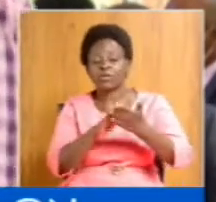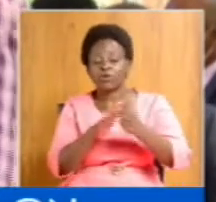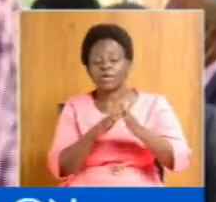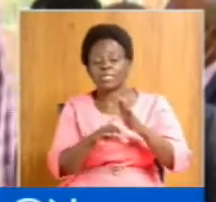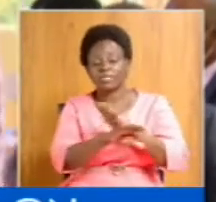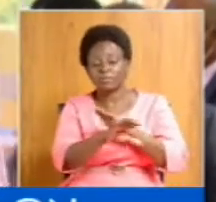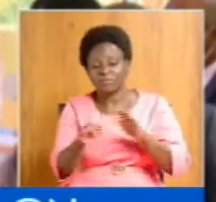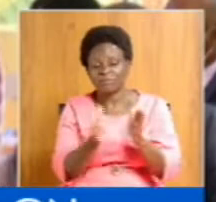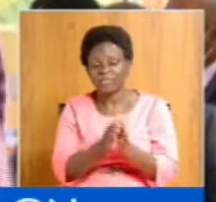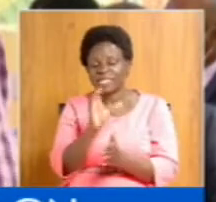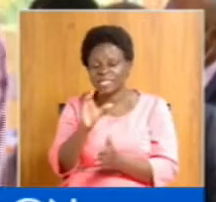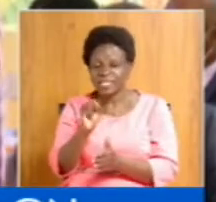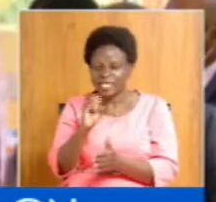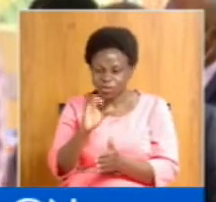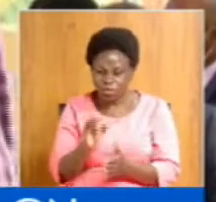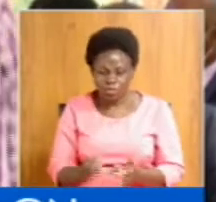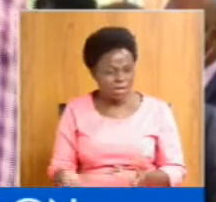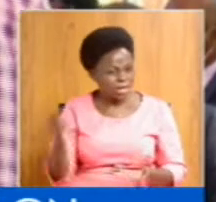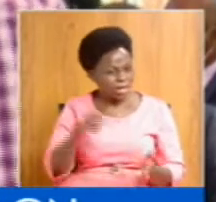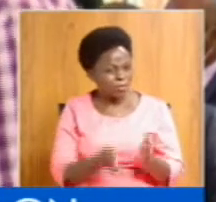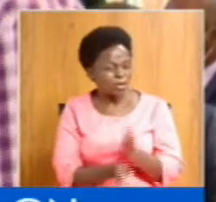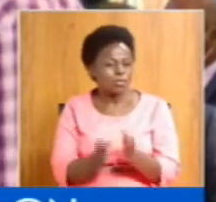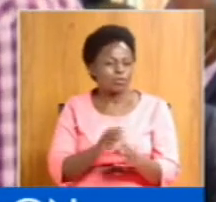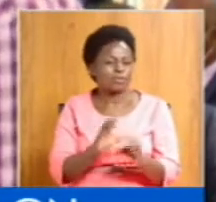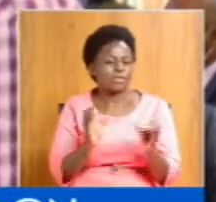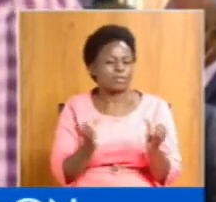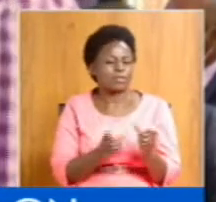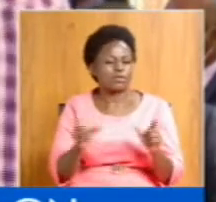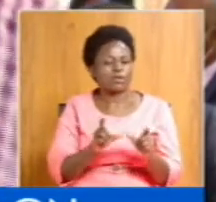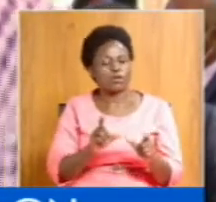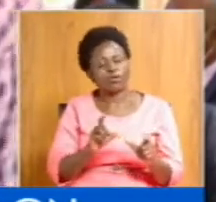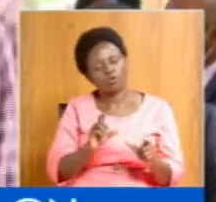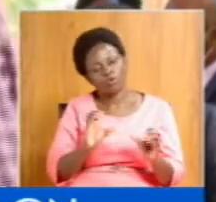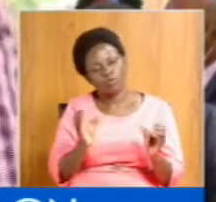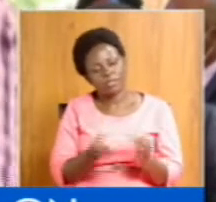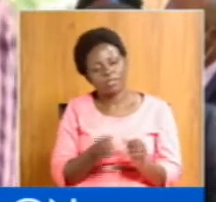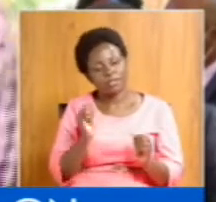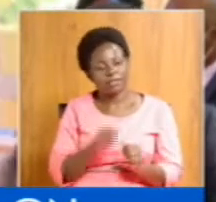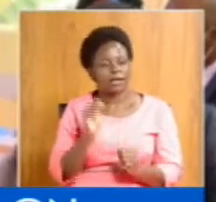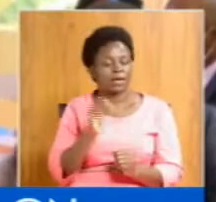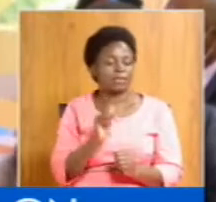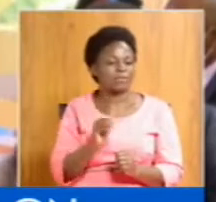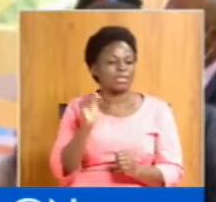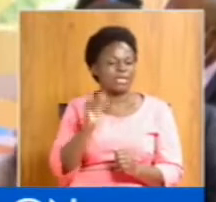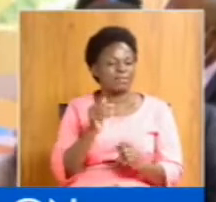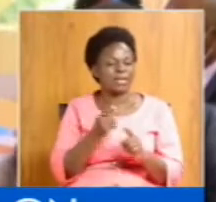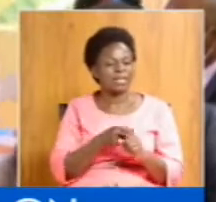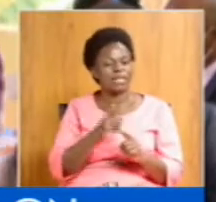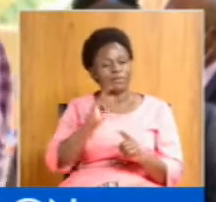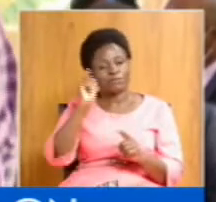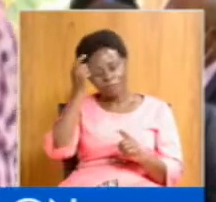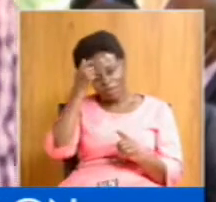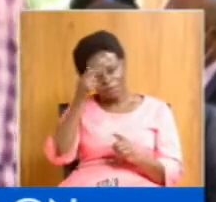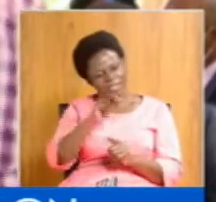level and CSOs come out to build the capacity of the local community, they can demand. But demanding from the government,